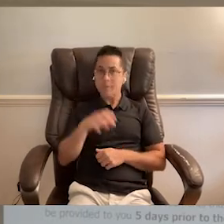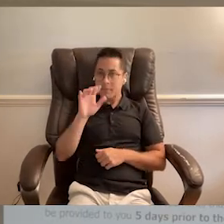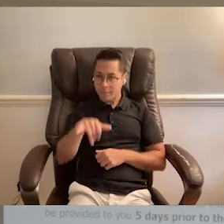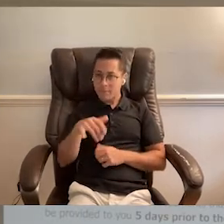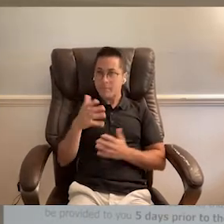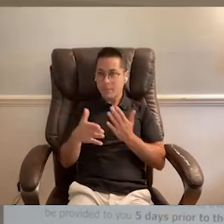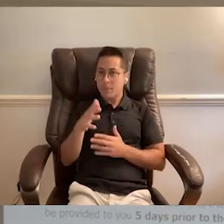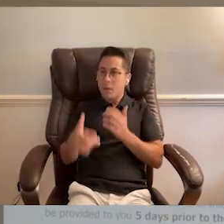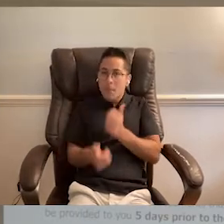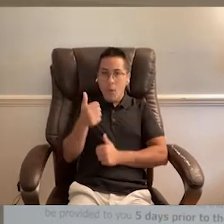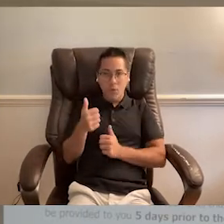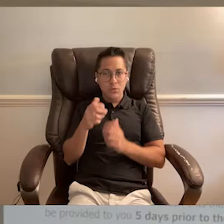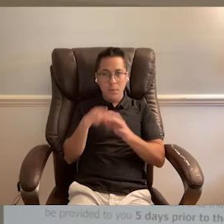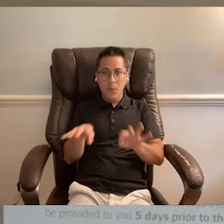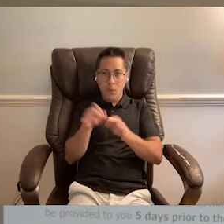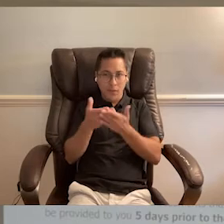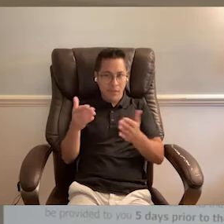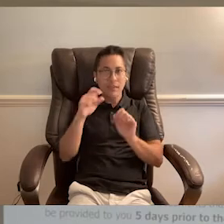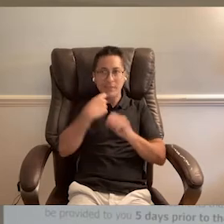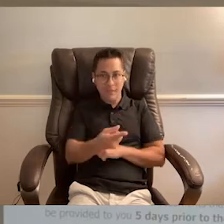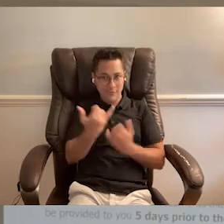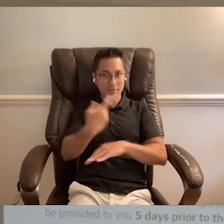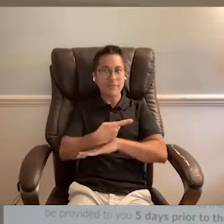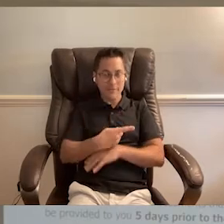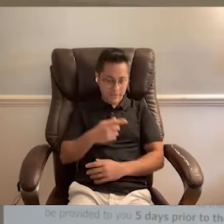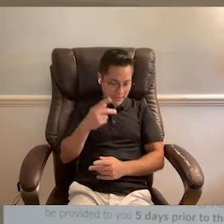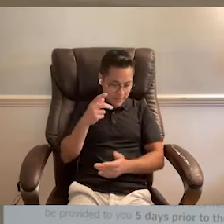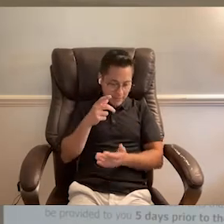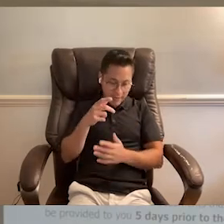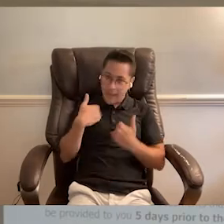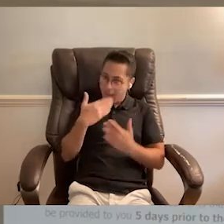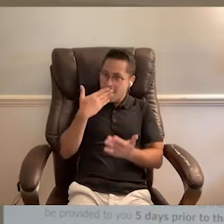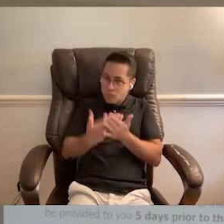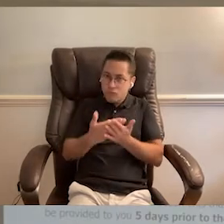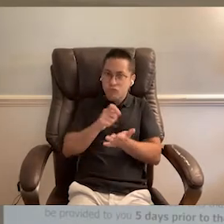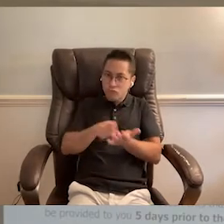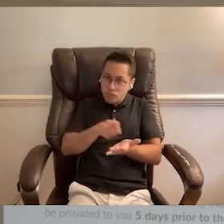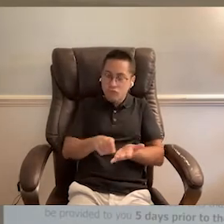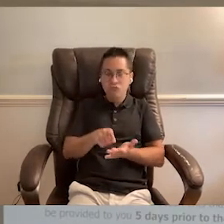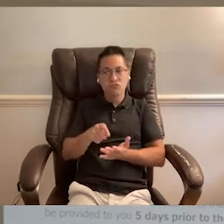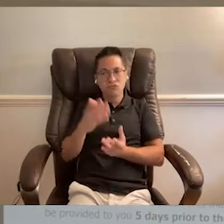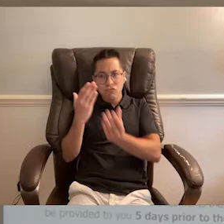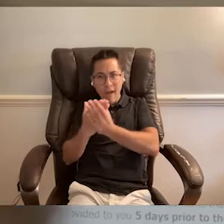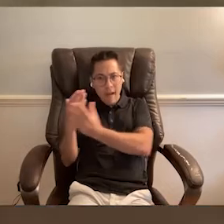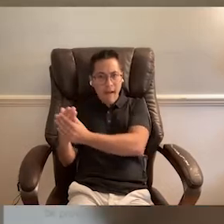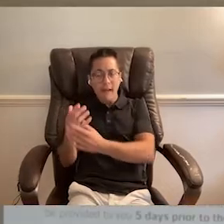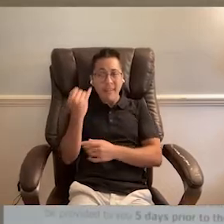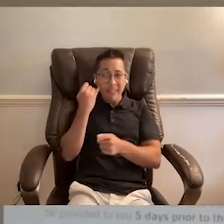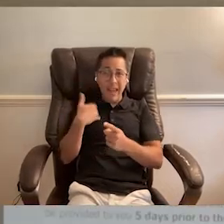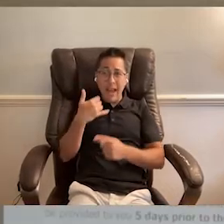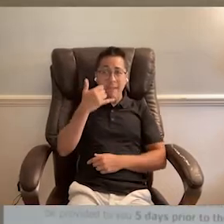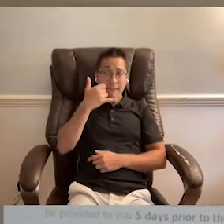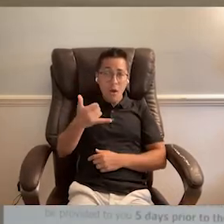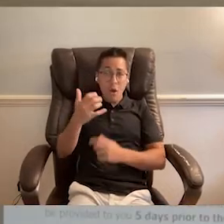I can tell you today. Keep good notes, keep records. If you have a phone conversation with